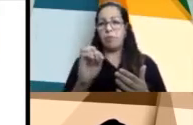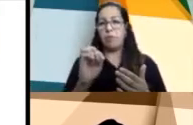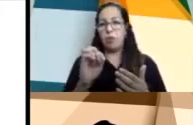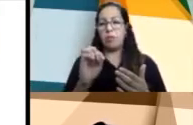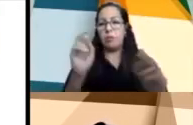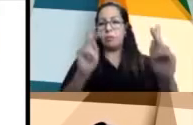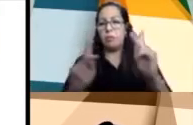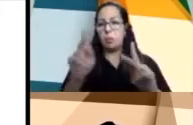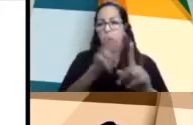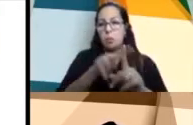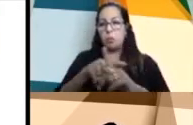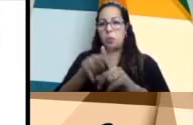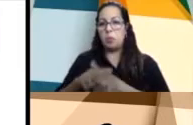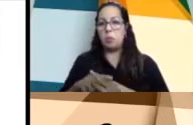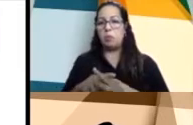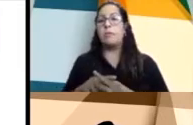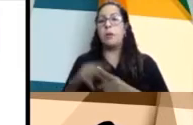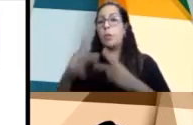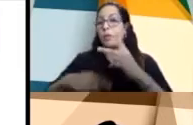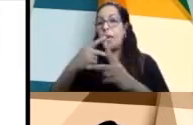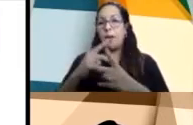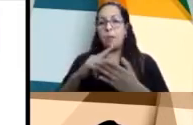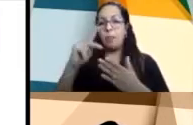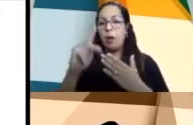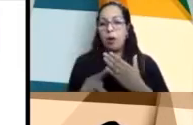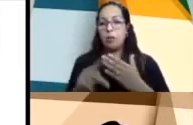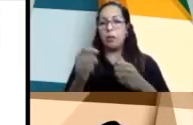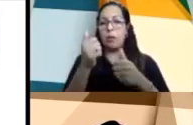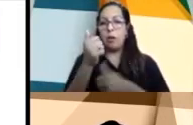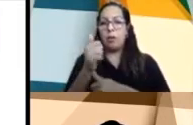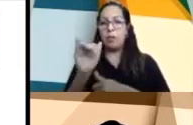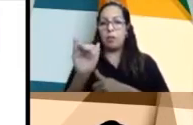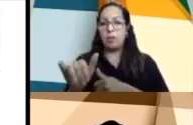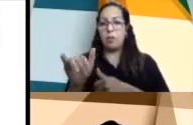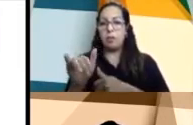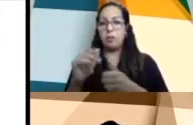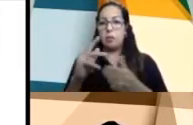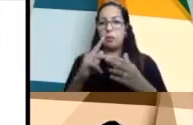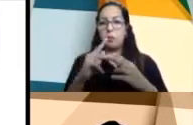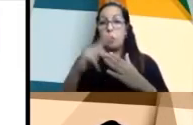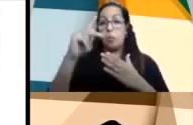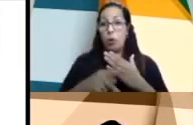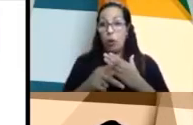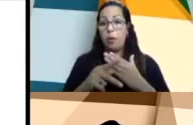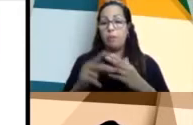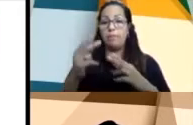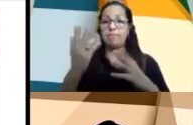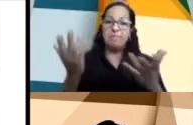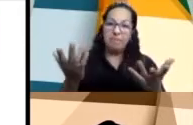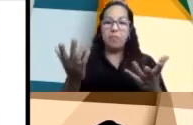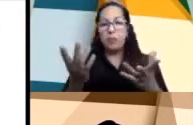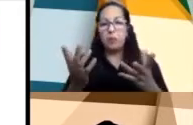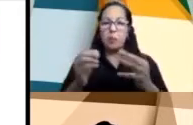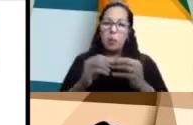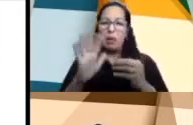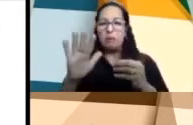the type of projects under this program will be more likely to be level